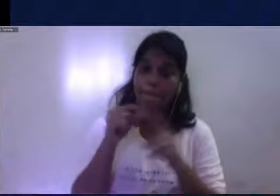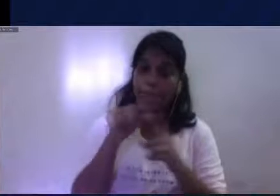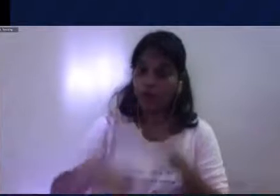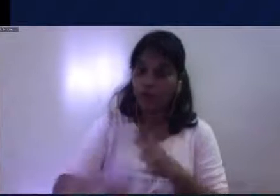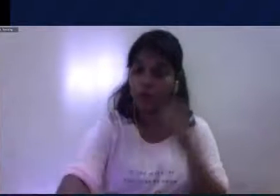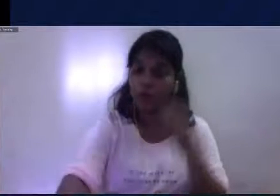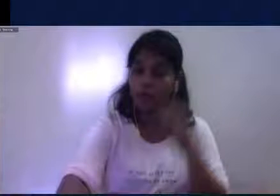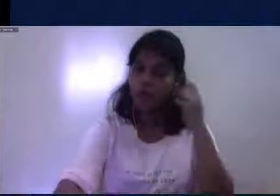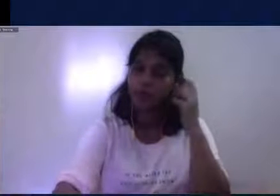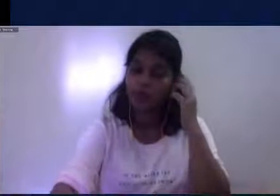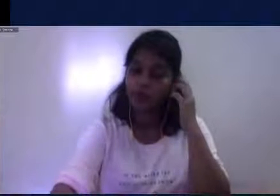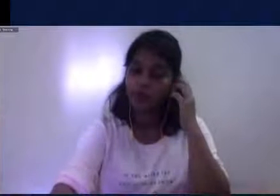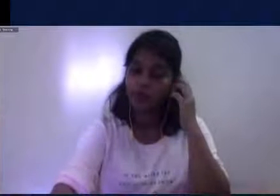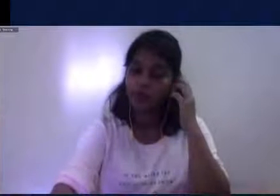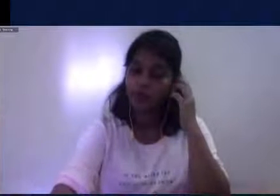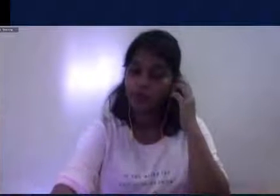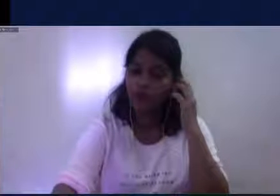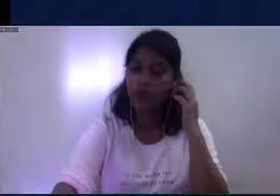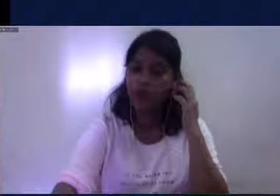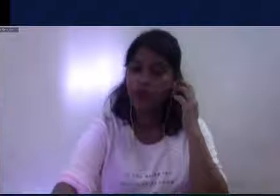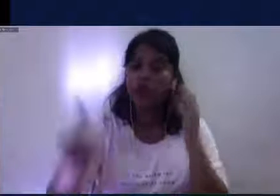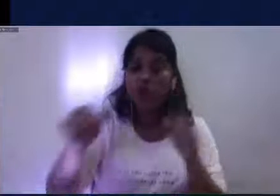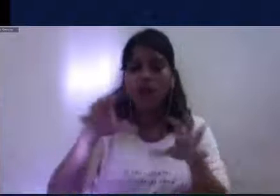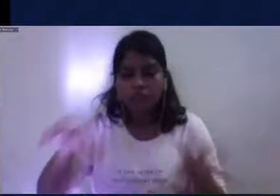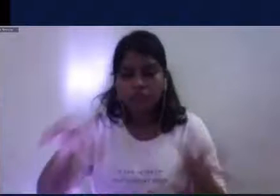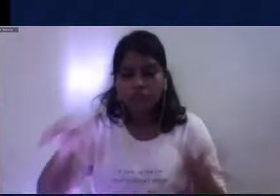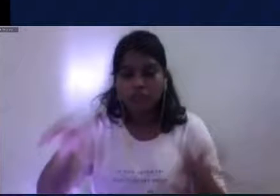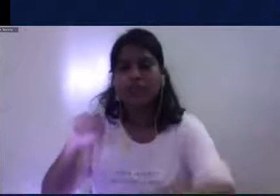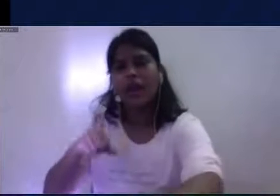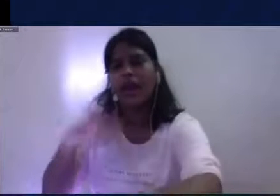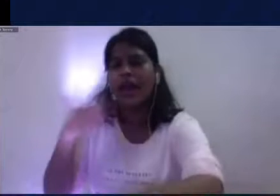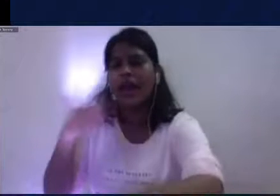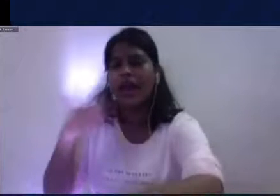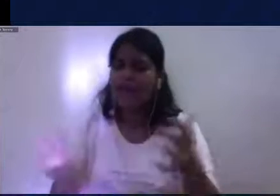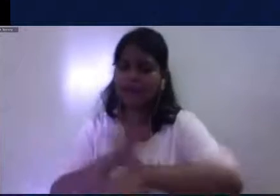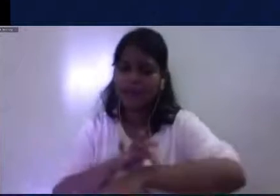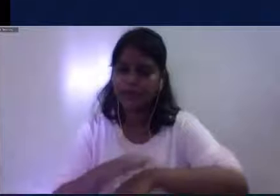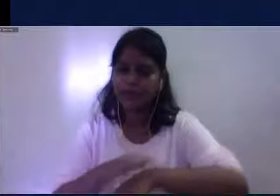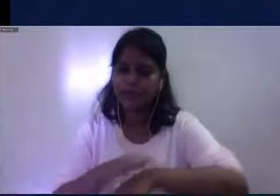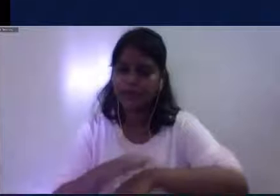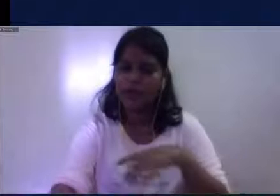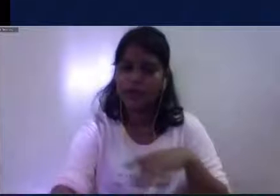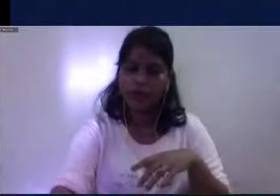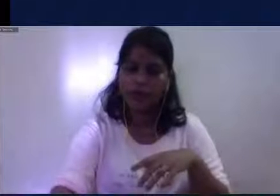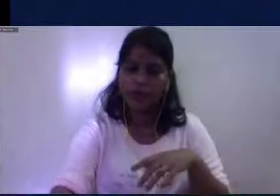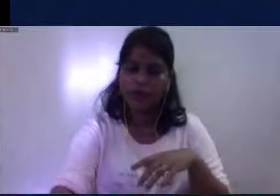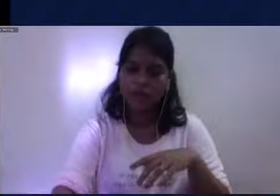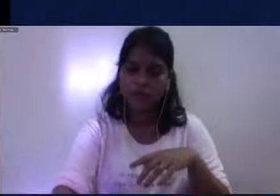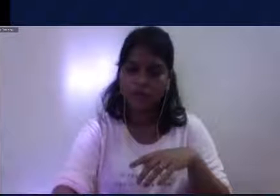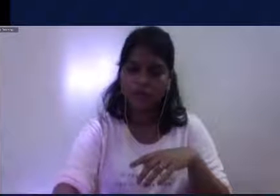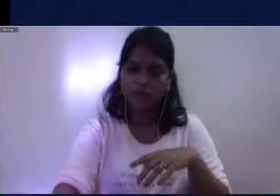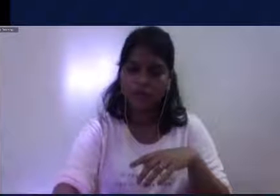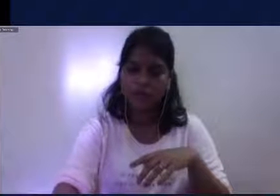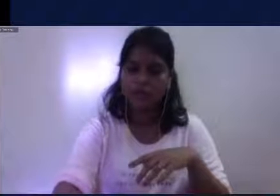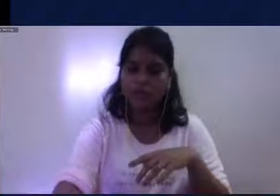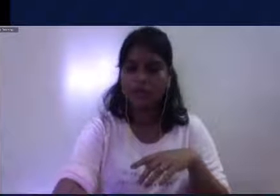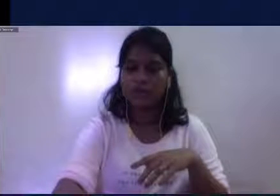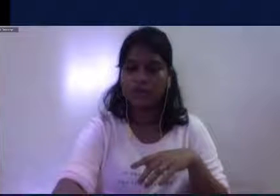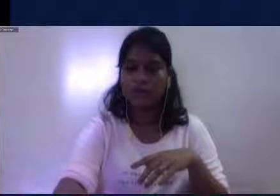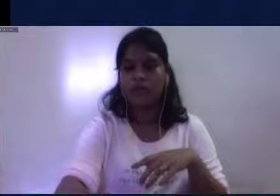API, your appliance can communicate with any wristband which is for deaf and mute